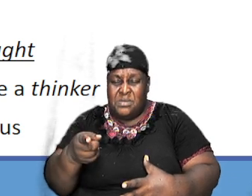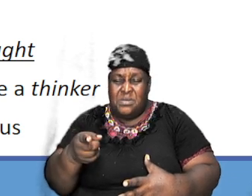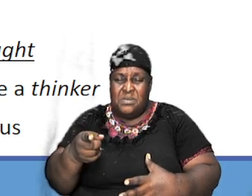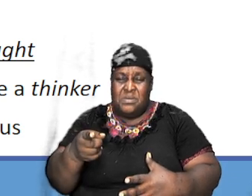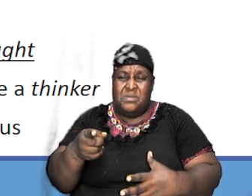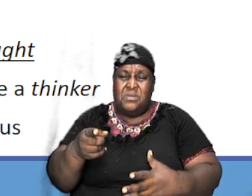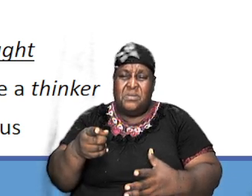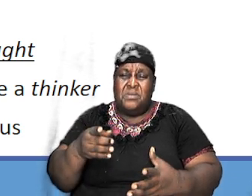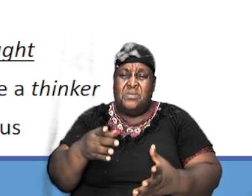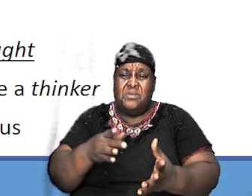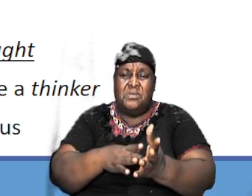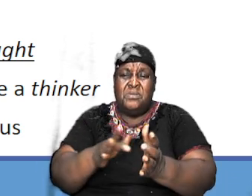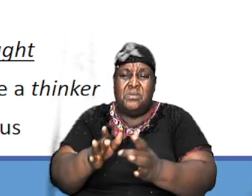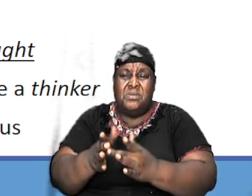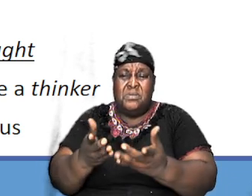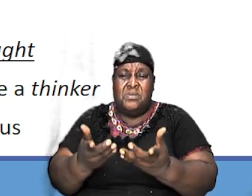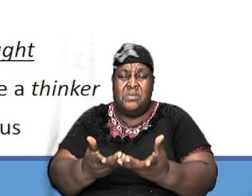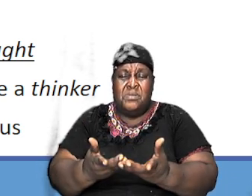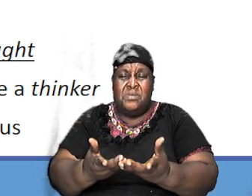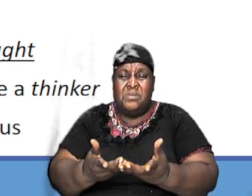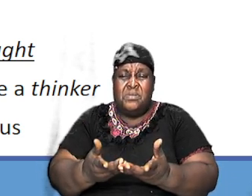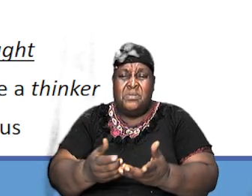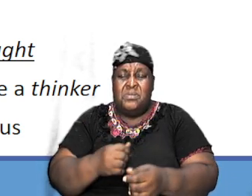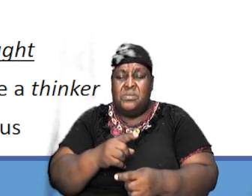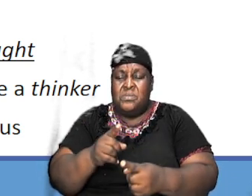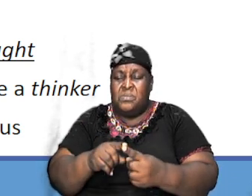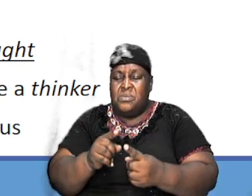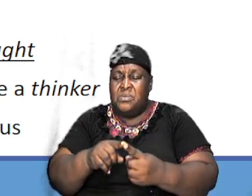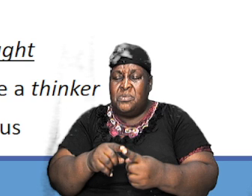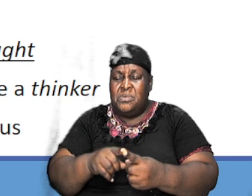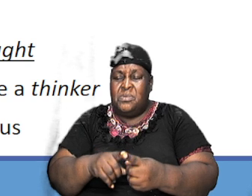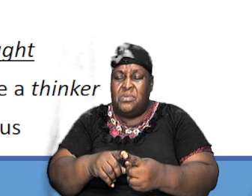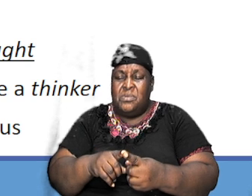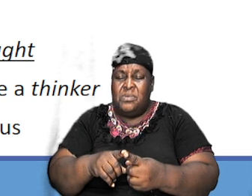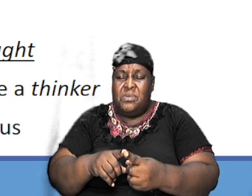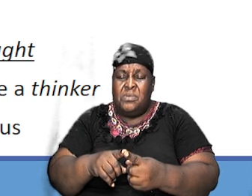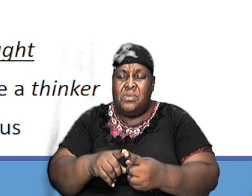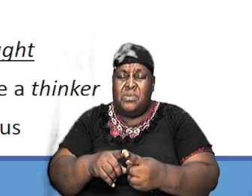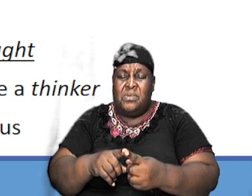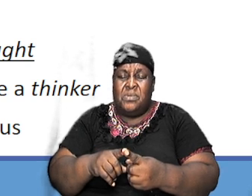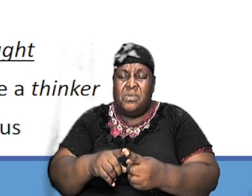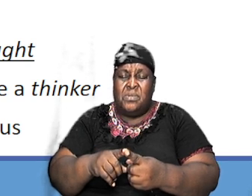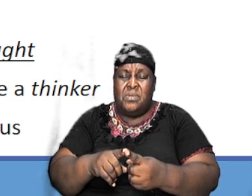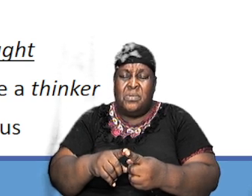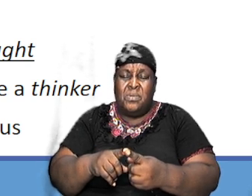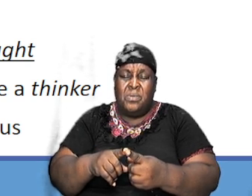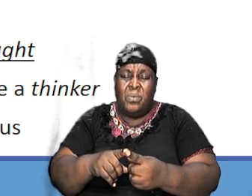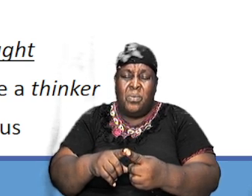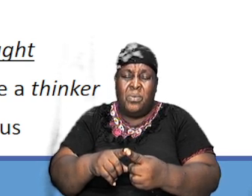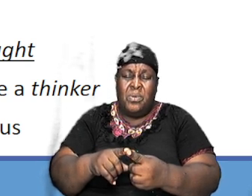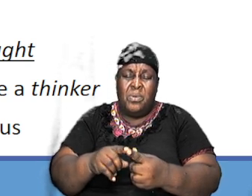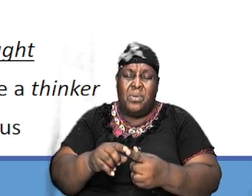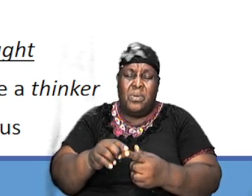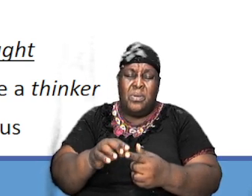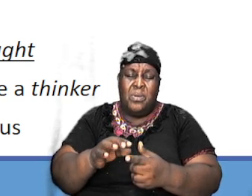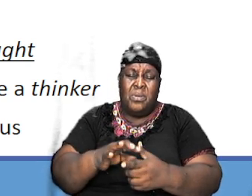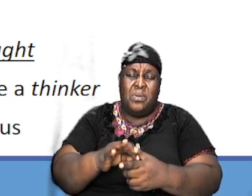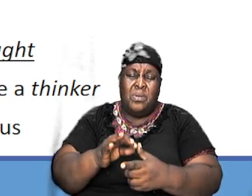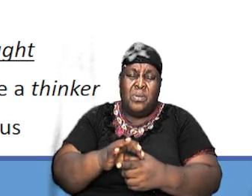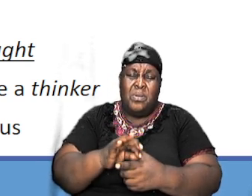Christ. When the word, or, you know, God became flesh.